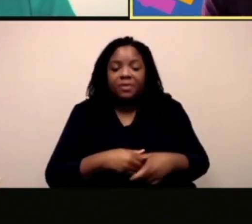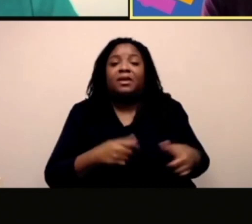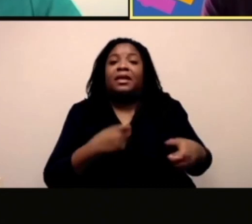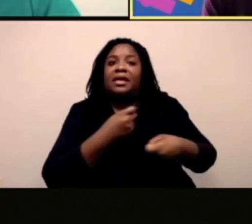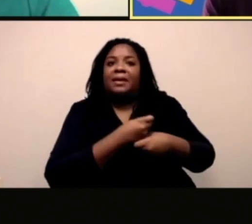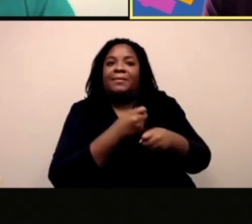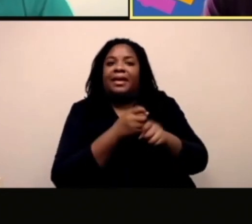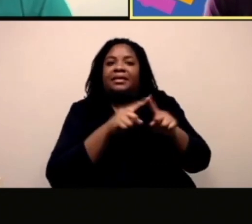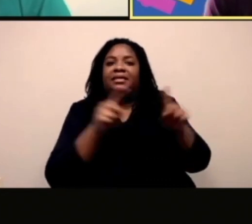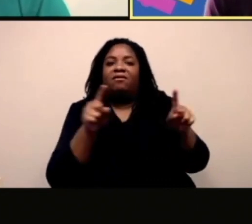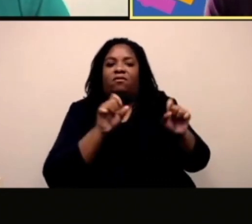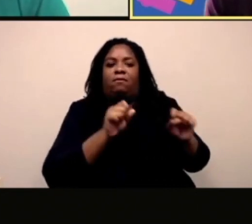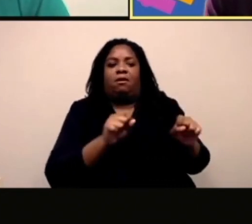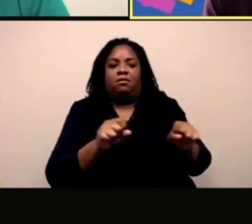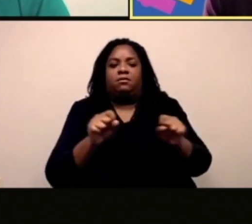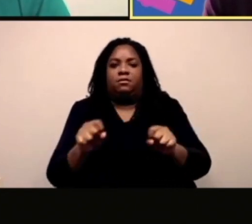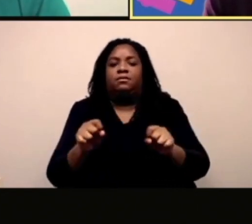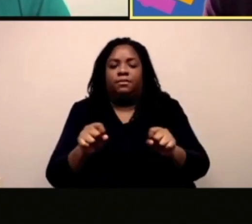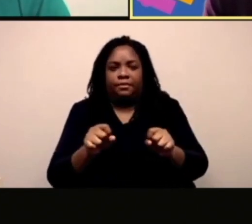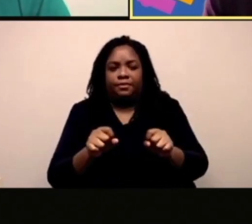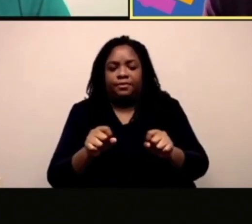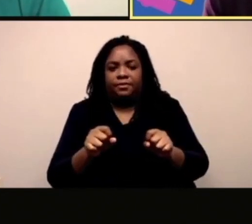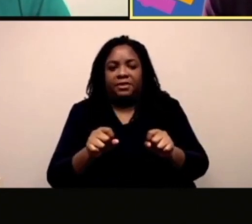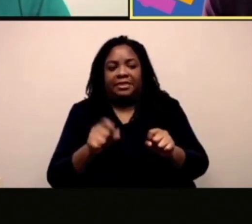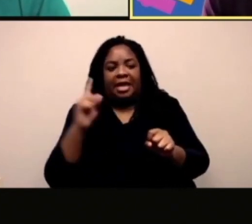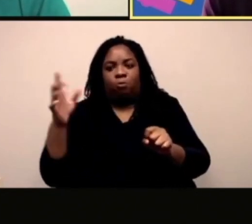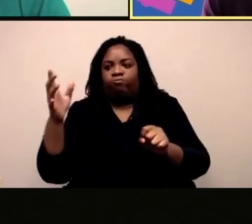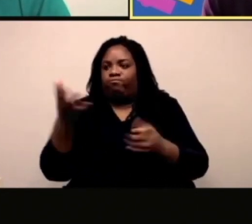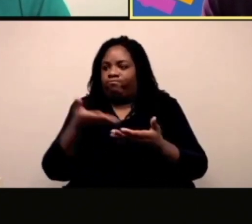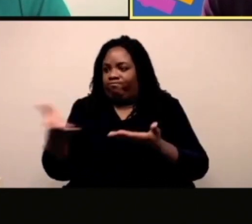for them to